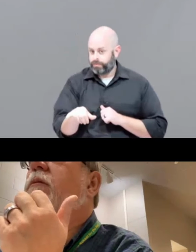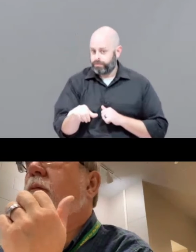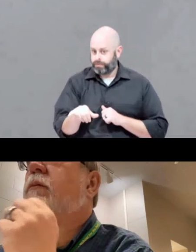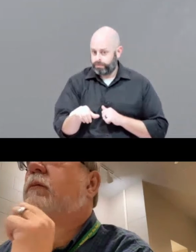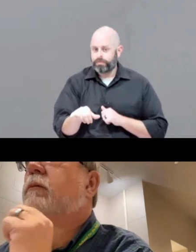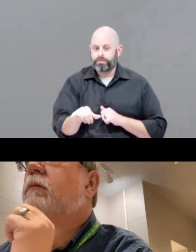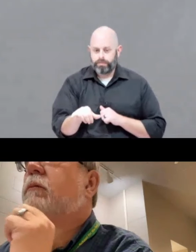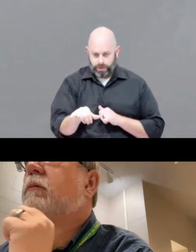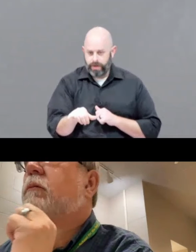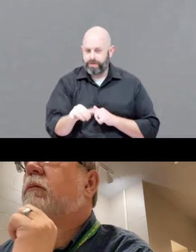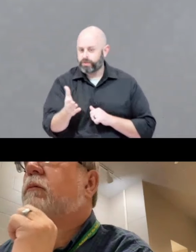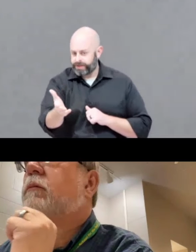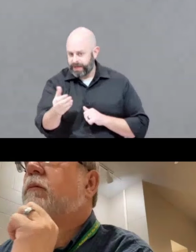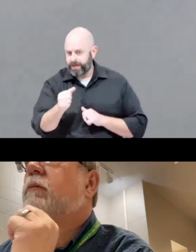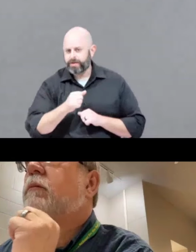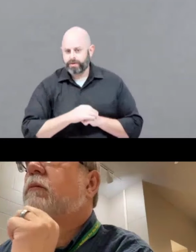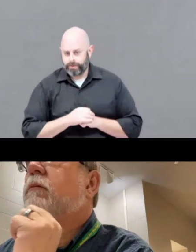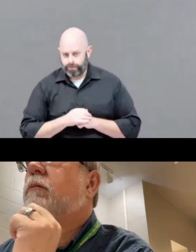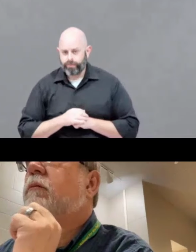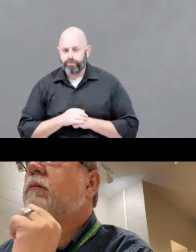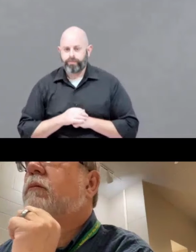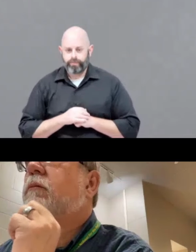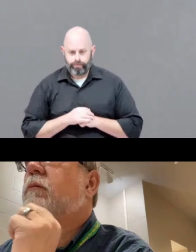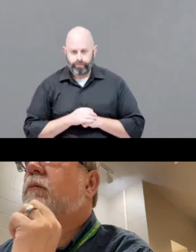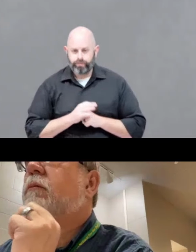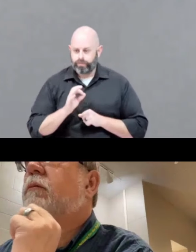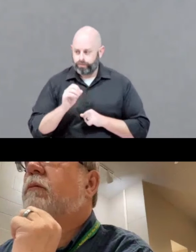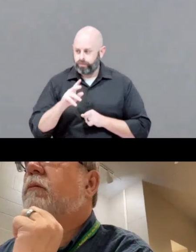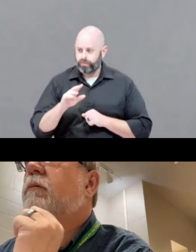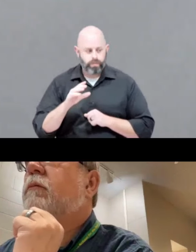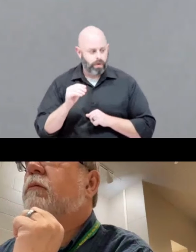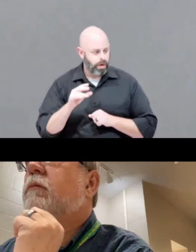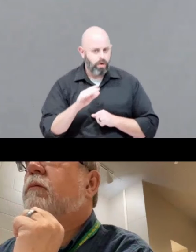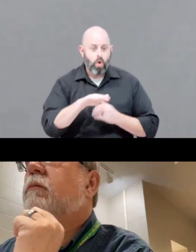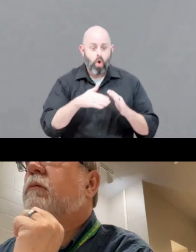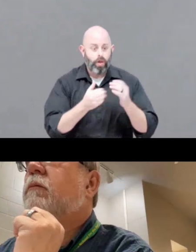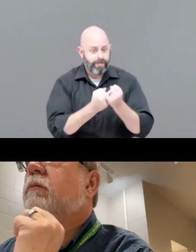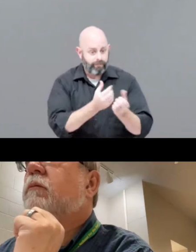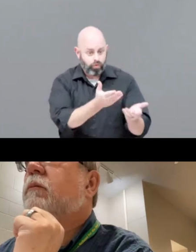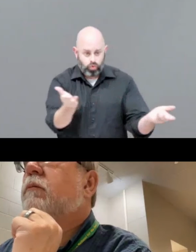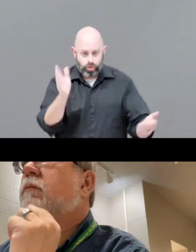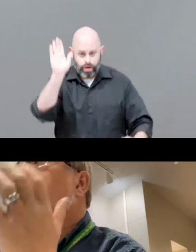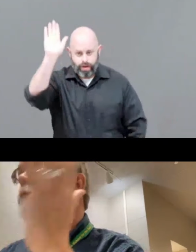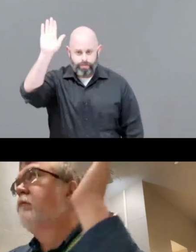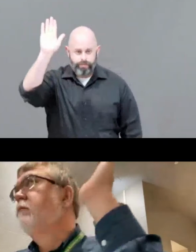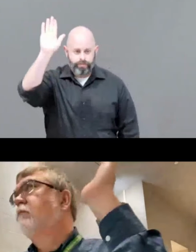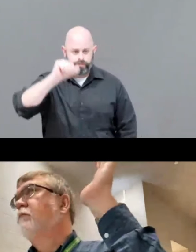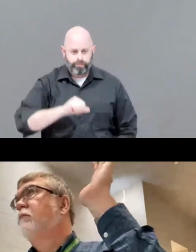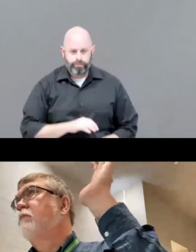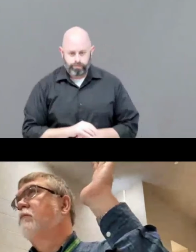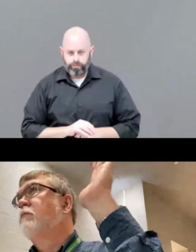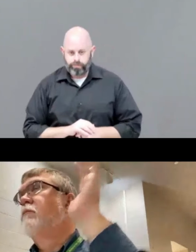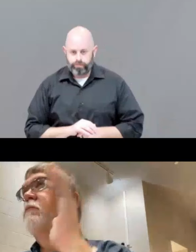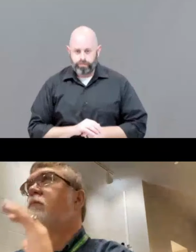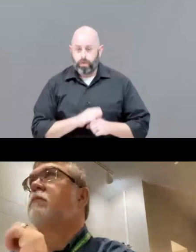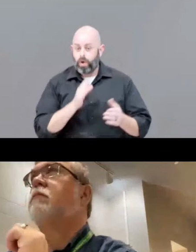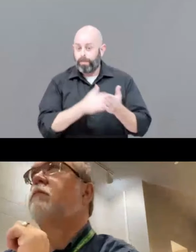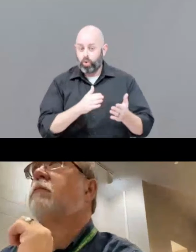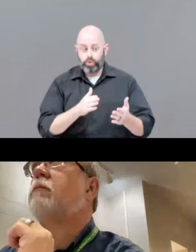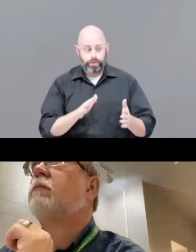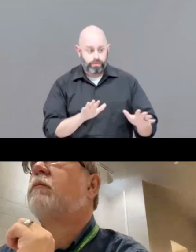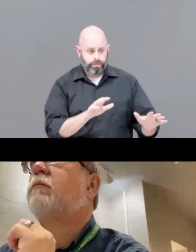been motioned. I need a second. That's what I second. Okay, you got a second. And then all in favor? Aye. Opposed, same